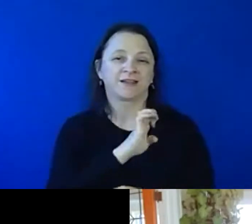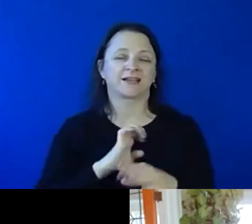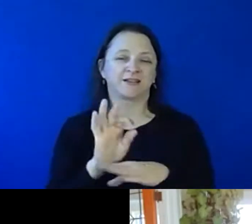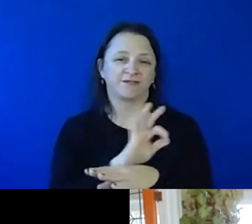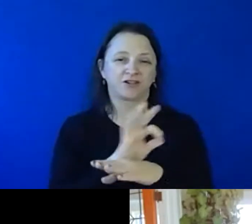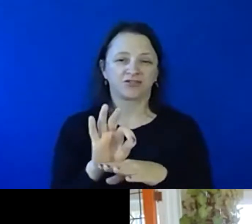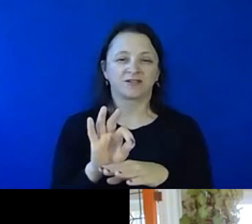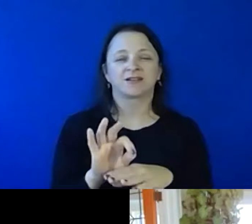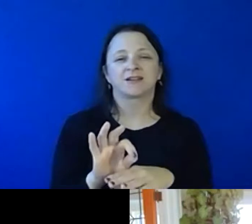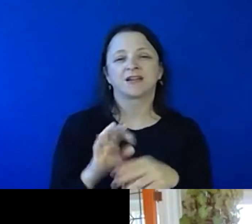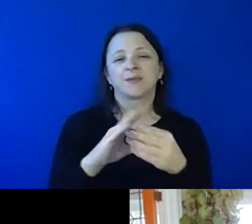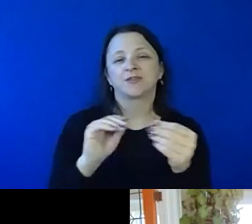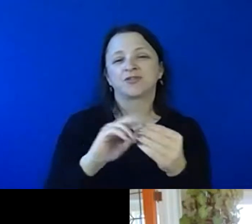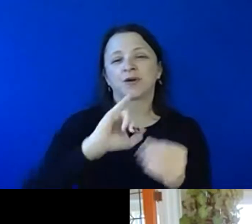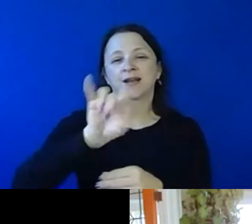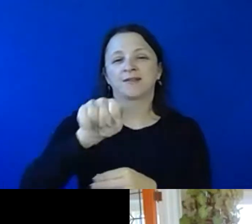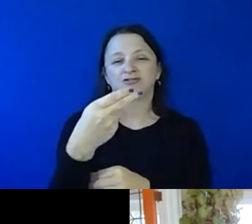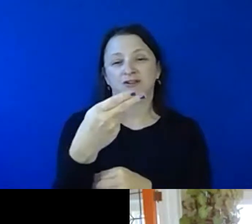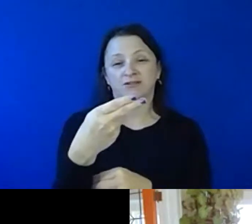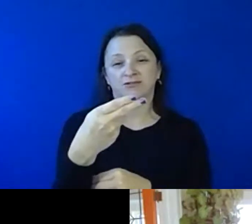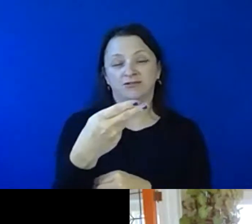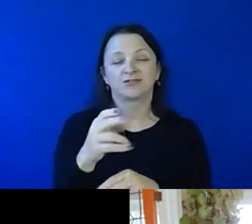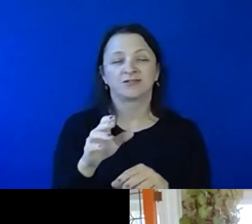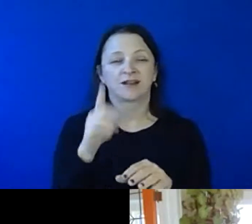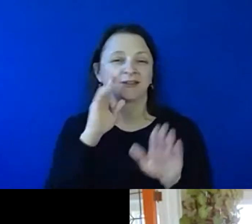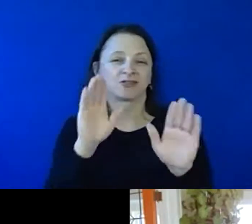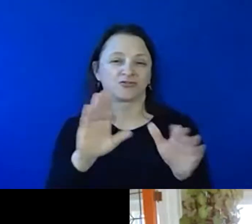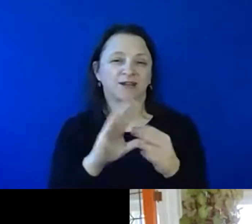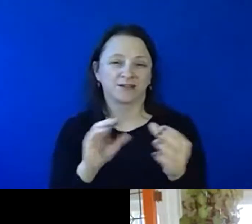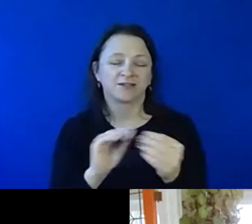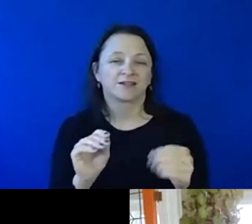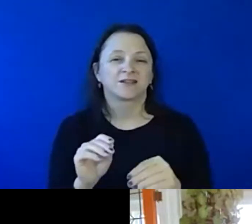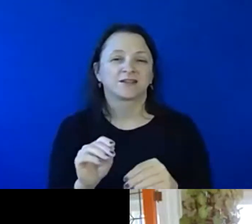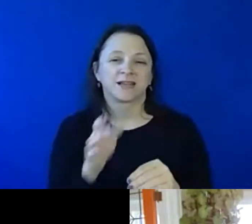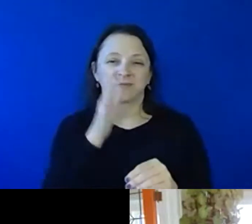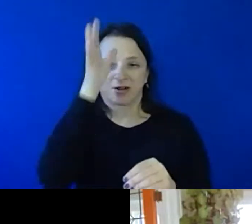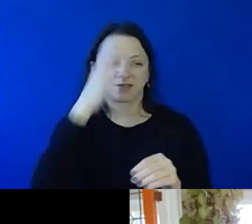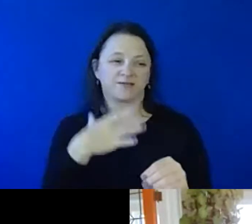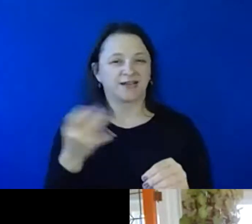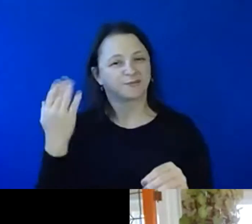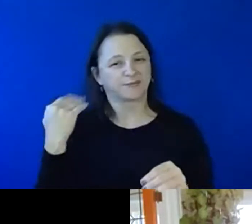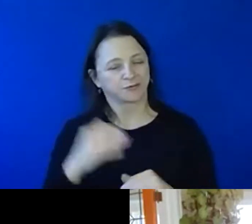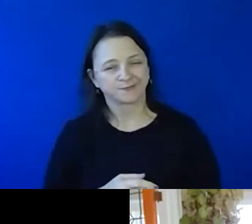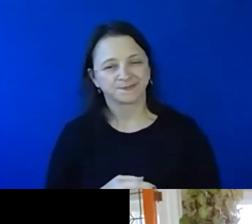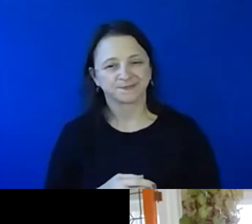of Josh as an example. These are great things that I think parents have responded to in the past.